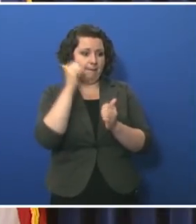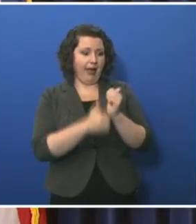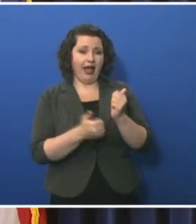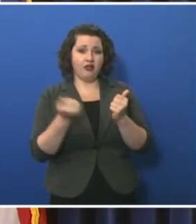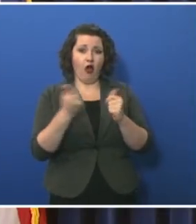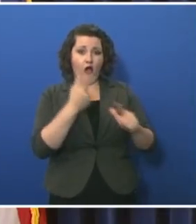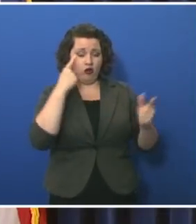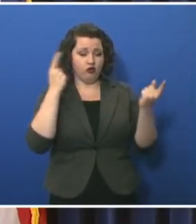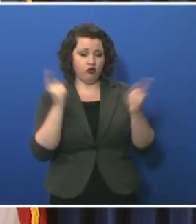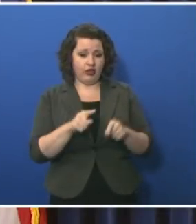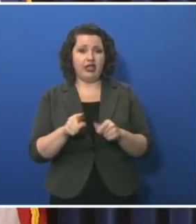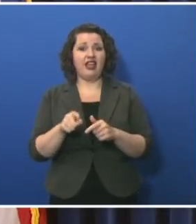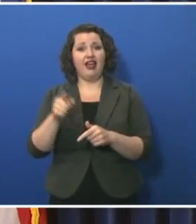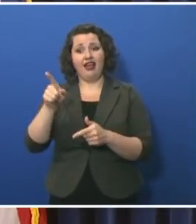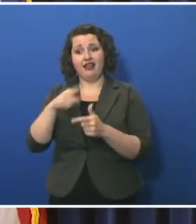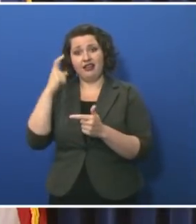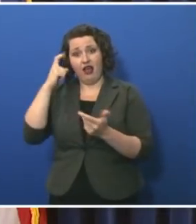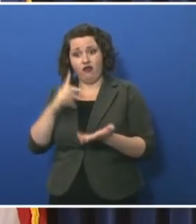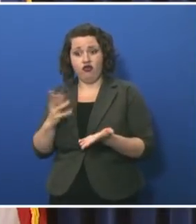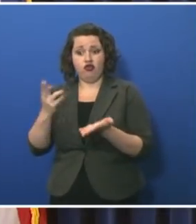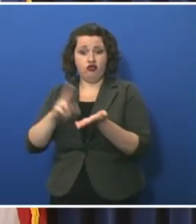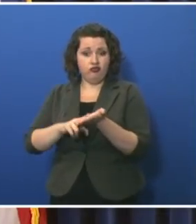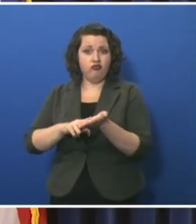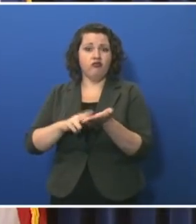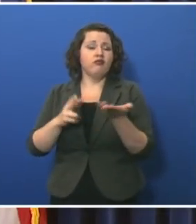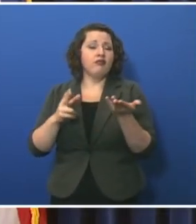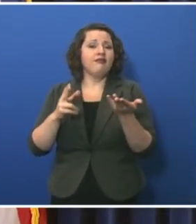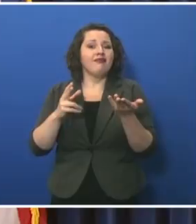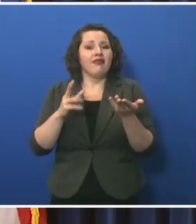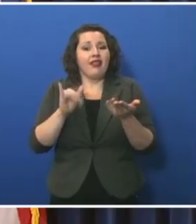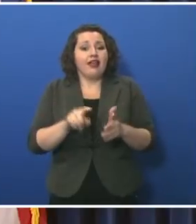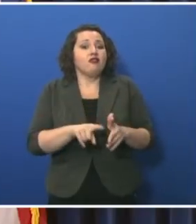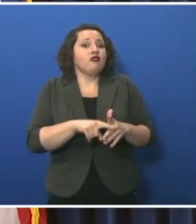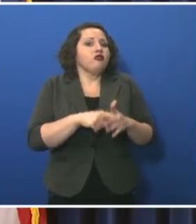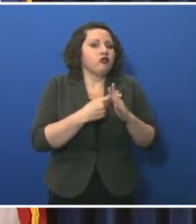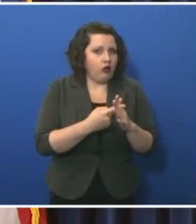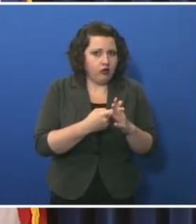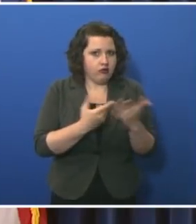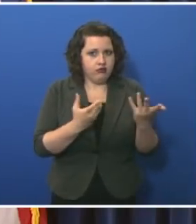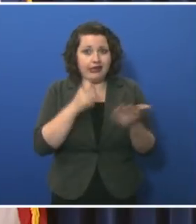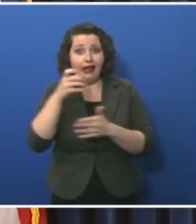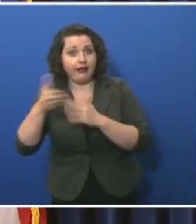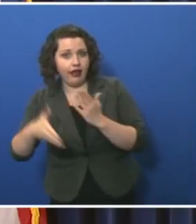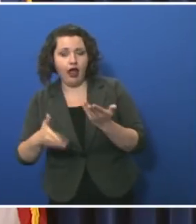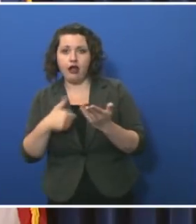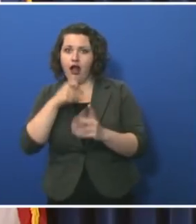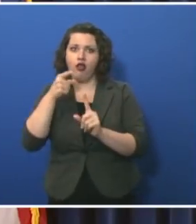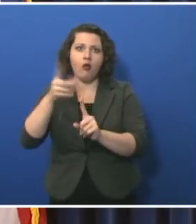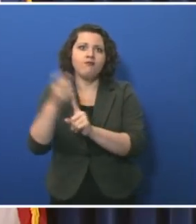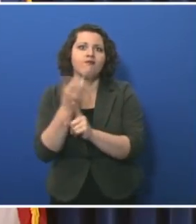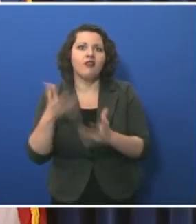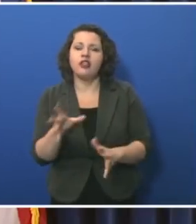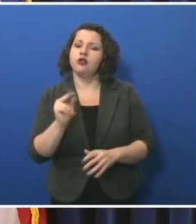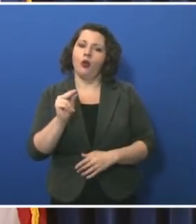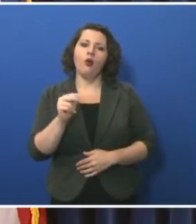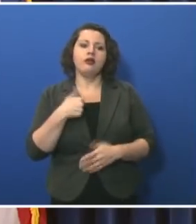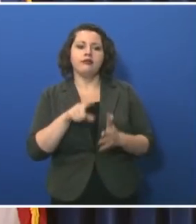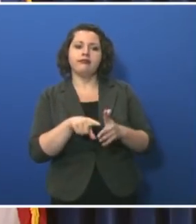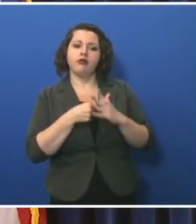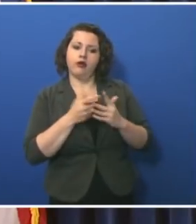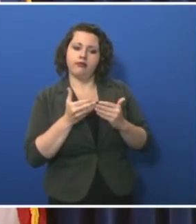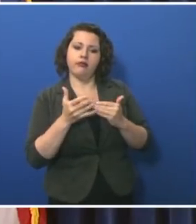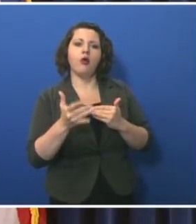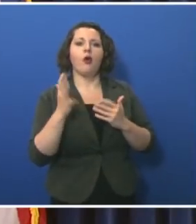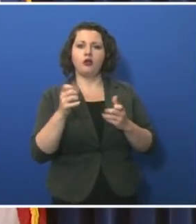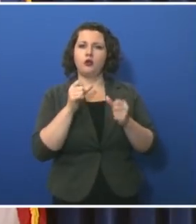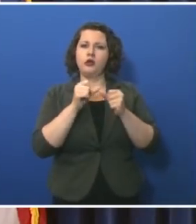It's certainly not it's not the end, but it's a starting point. And so, we just need to do what we can to continue those conversations and continue to move